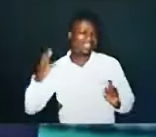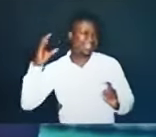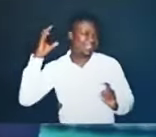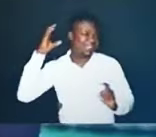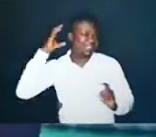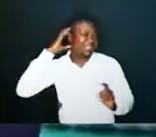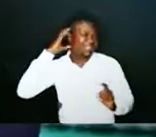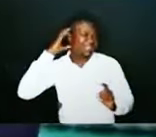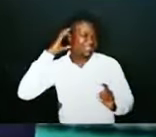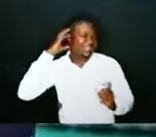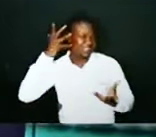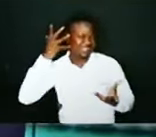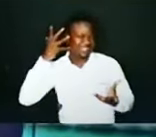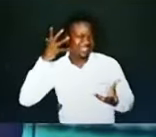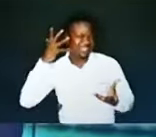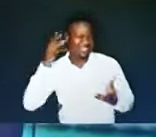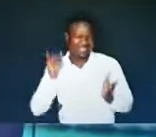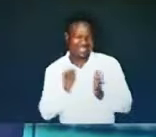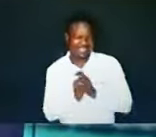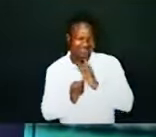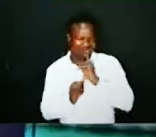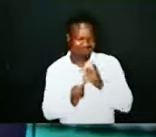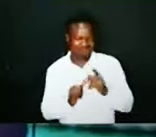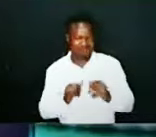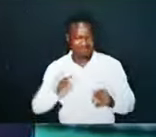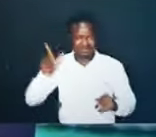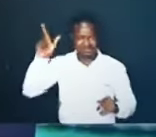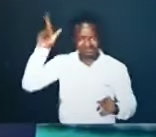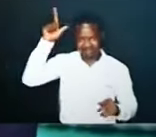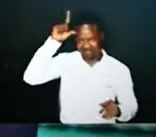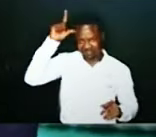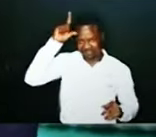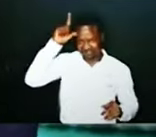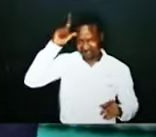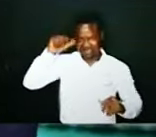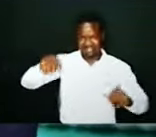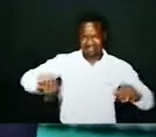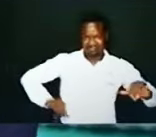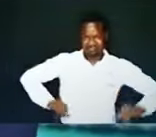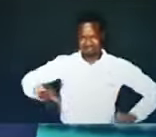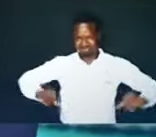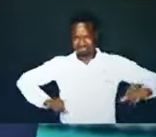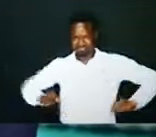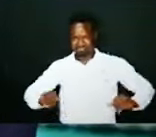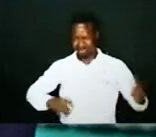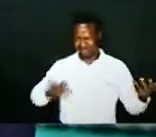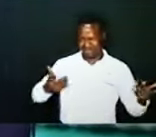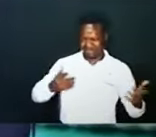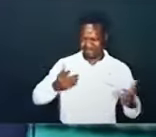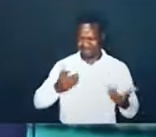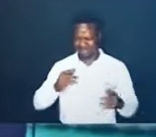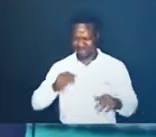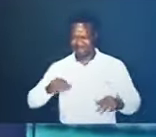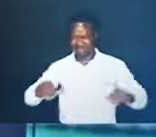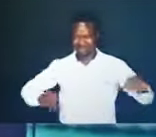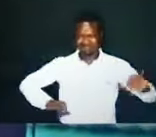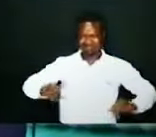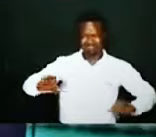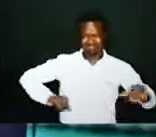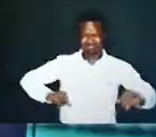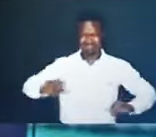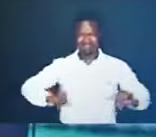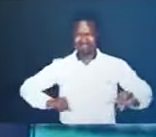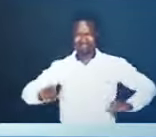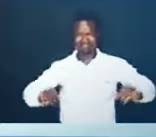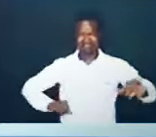uncircumcised Philistine? Because for those of us who are circumcised, we are set apart with the greatest of God. Why should we allow this